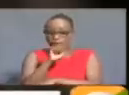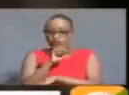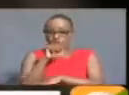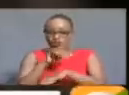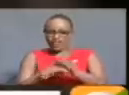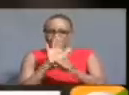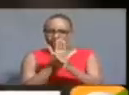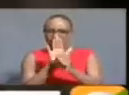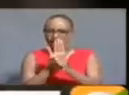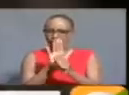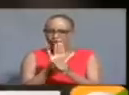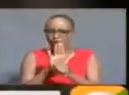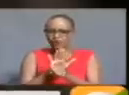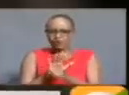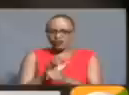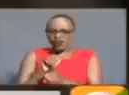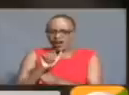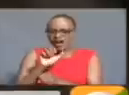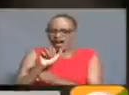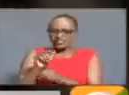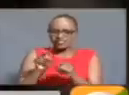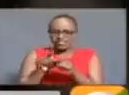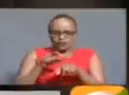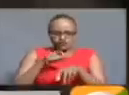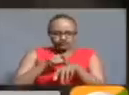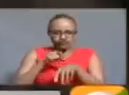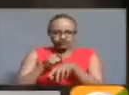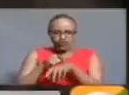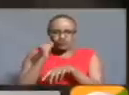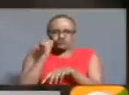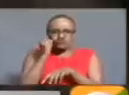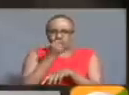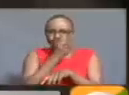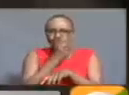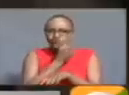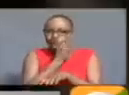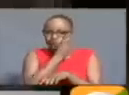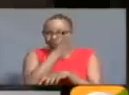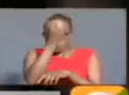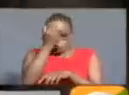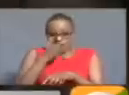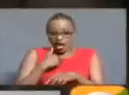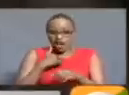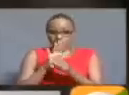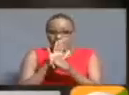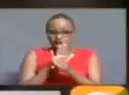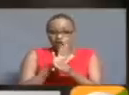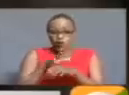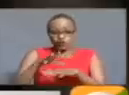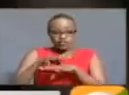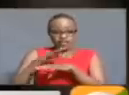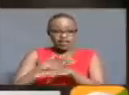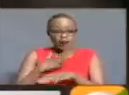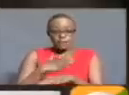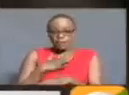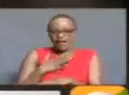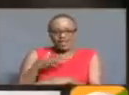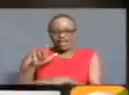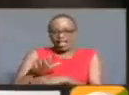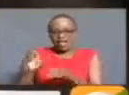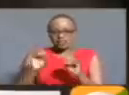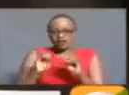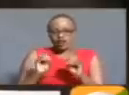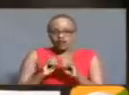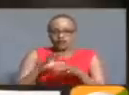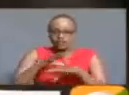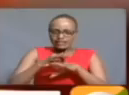lot of acne sometimes. So I went and got that shot. My skin was flawless. My skin was